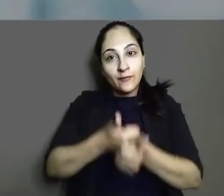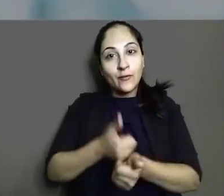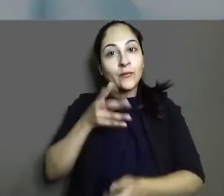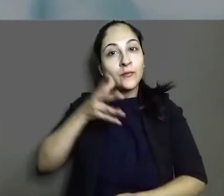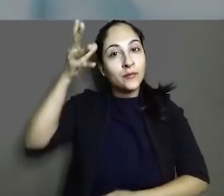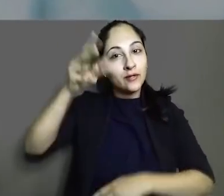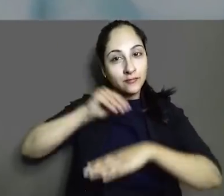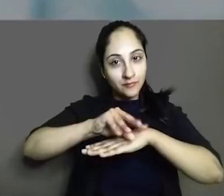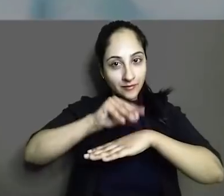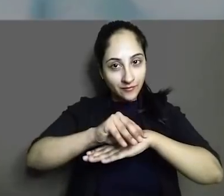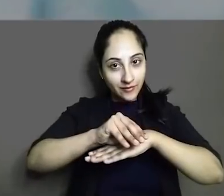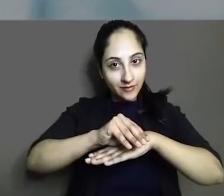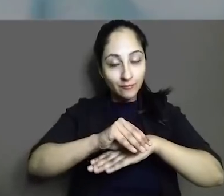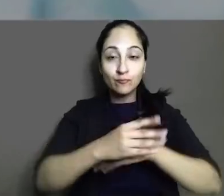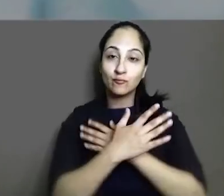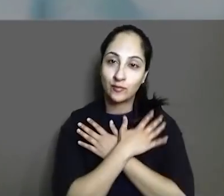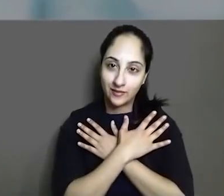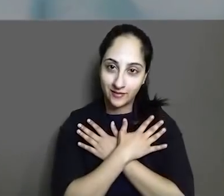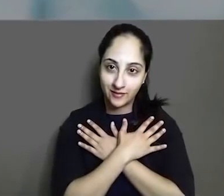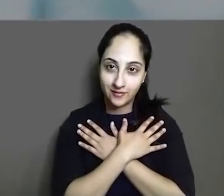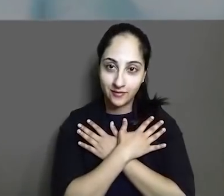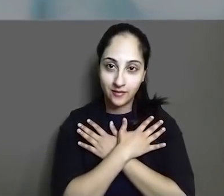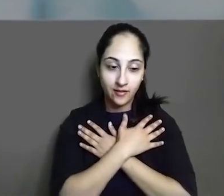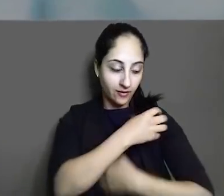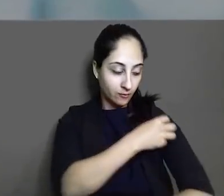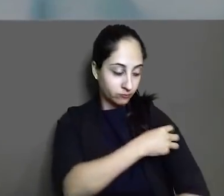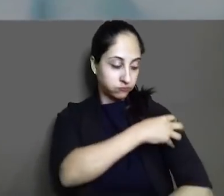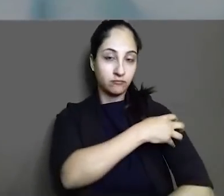don't believe me. Me too, I do the same.